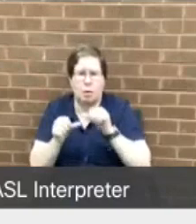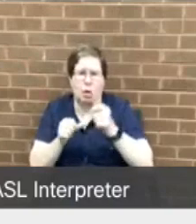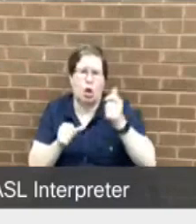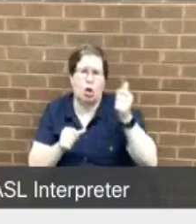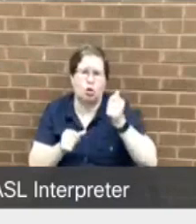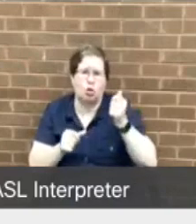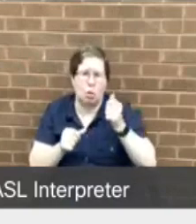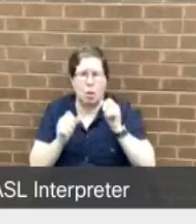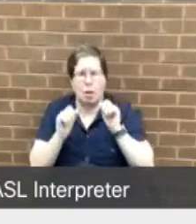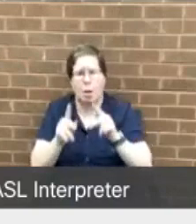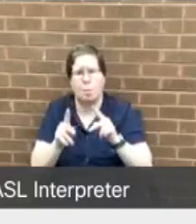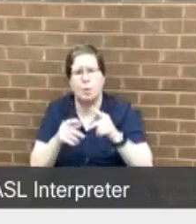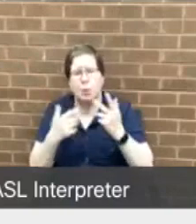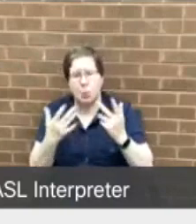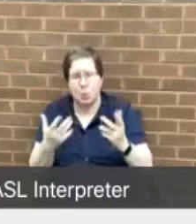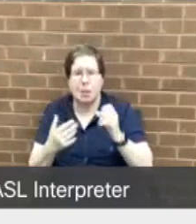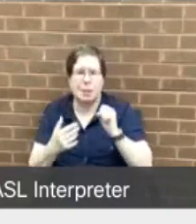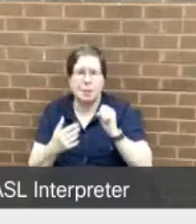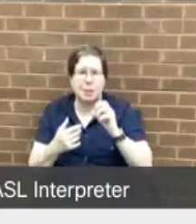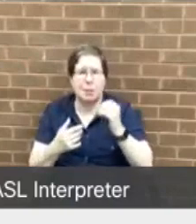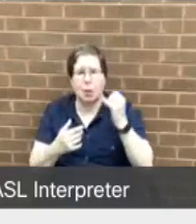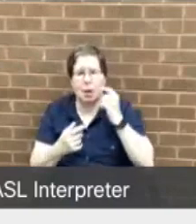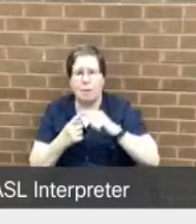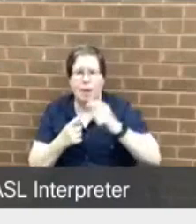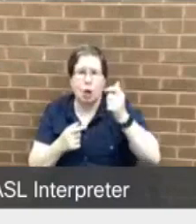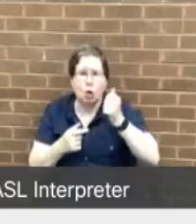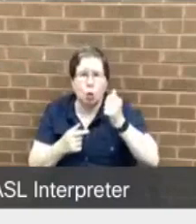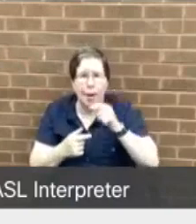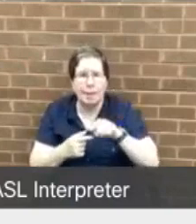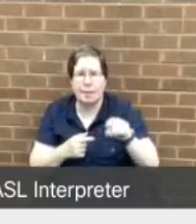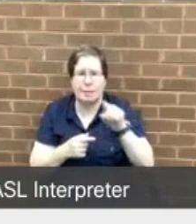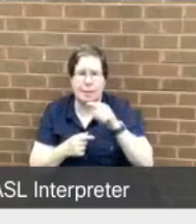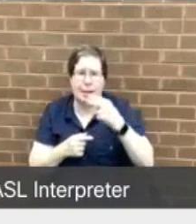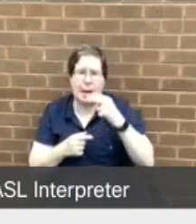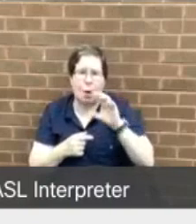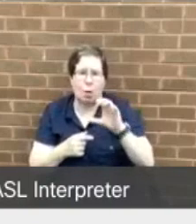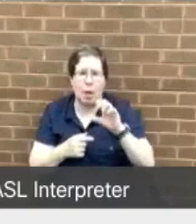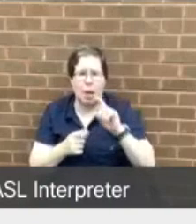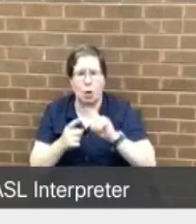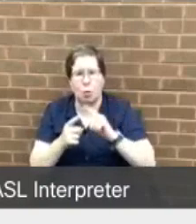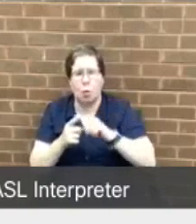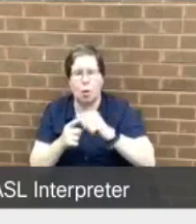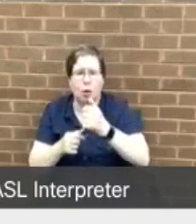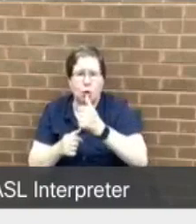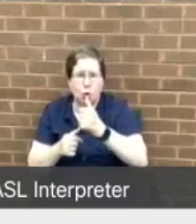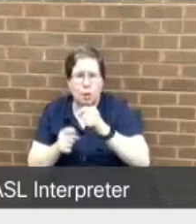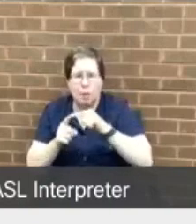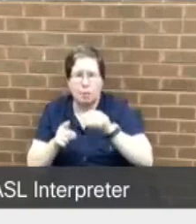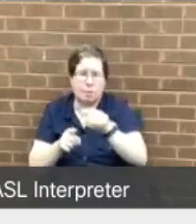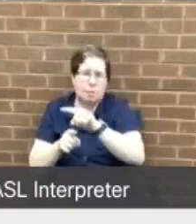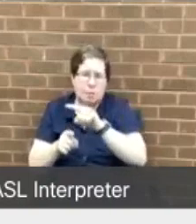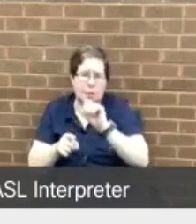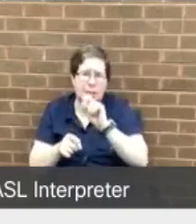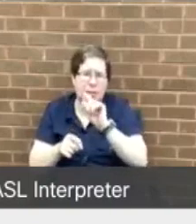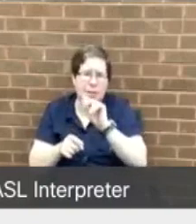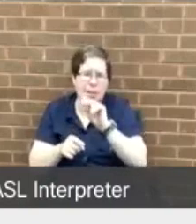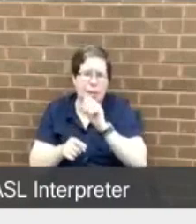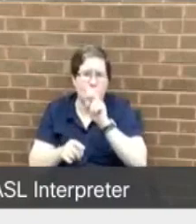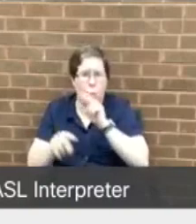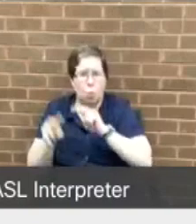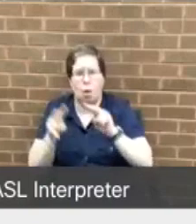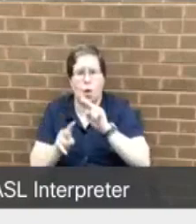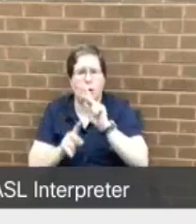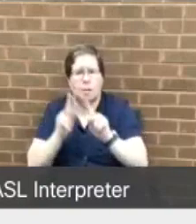opportunities. So if there's ever, you know, grants that Howard County wants to go for, especially around transit stops and stations, we do look at pedestrian